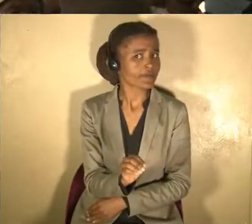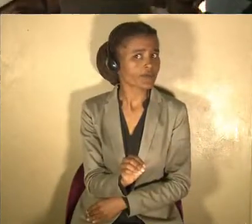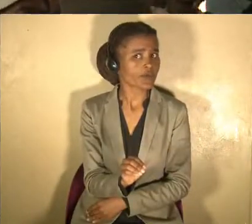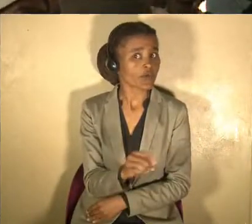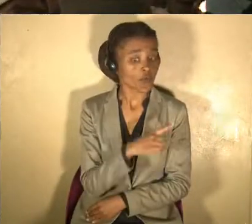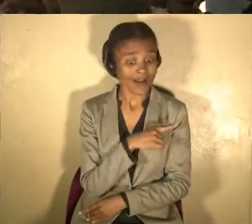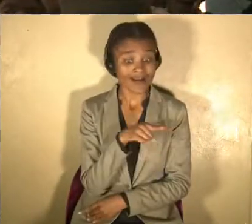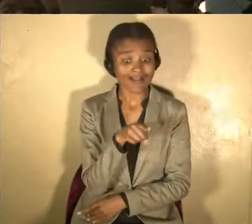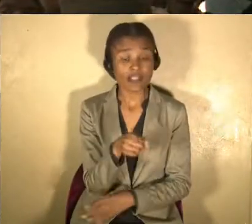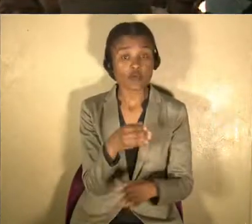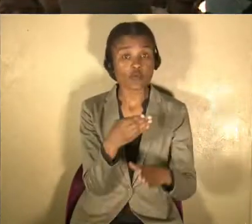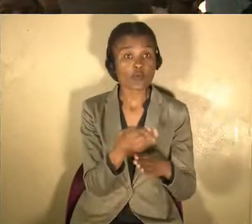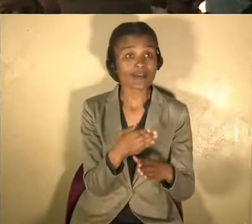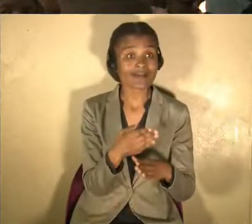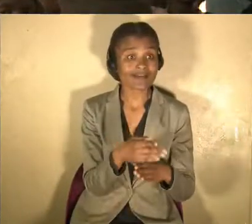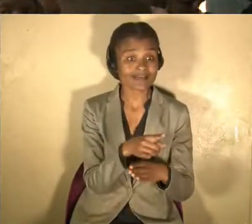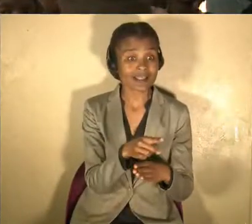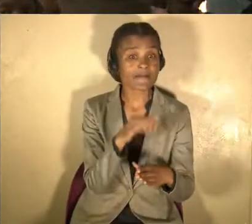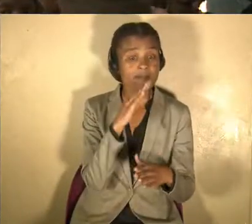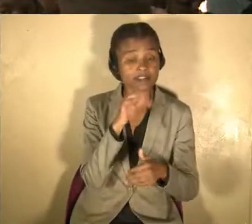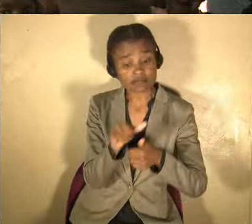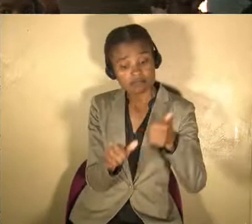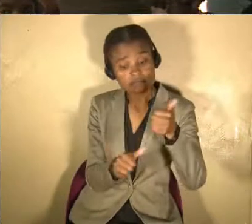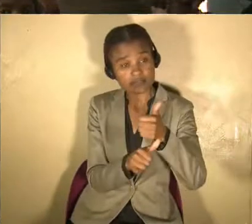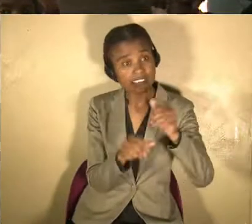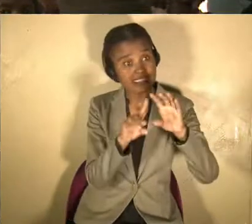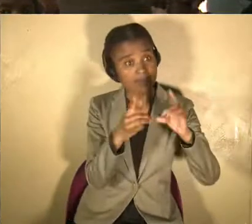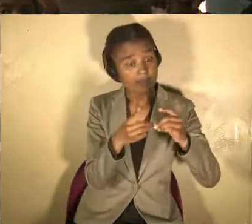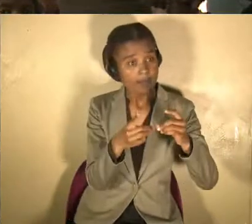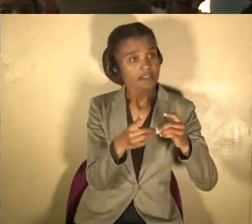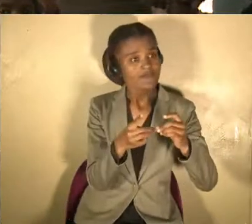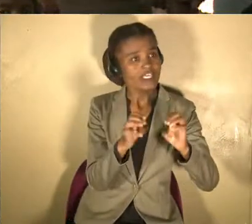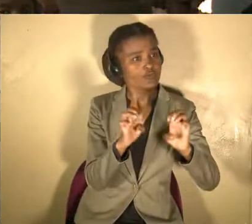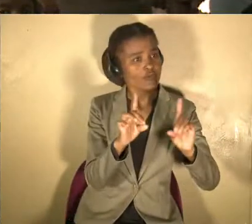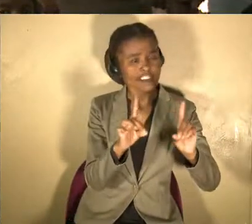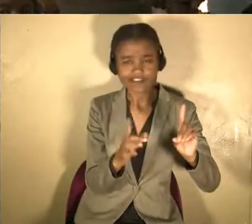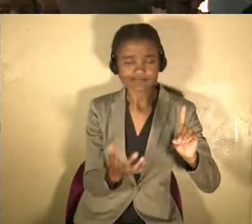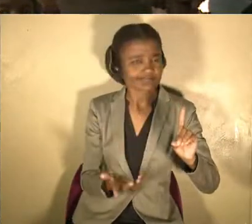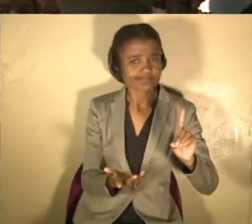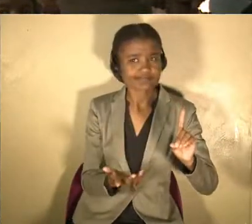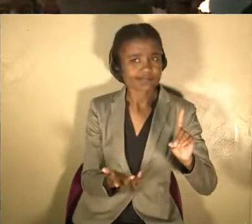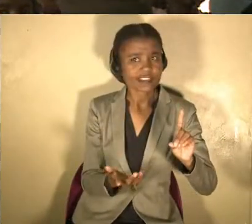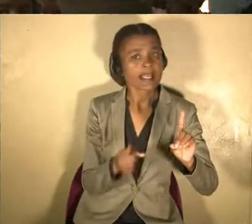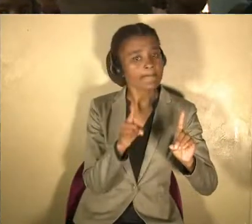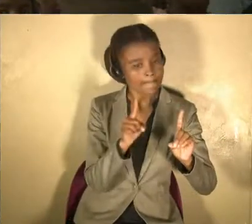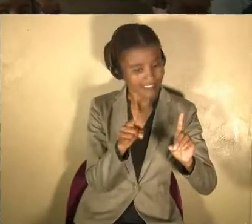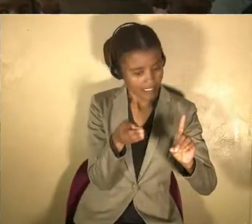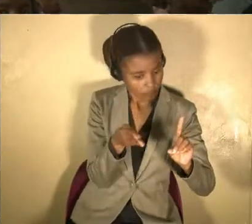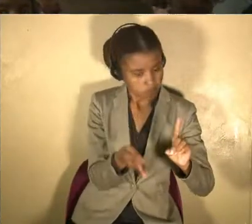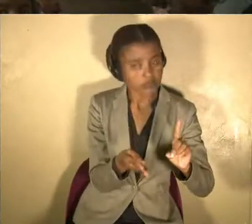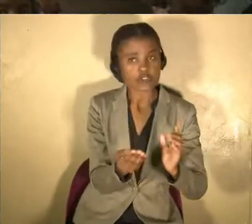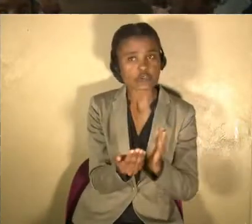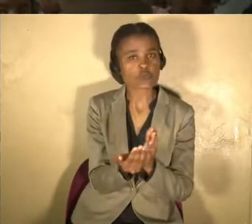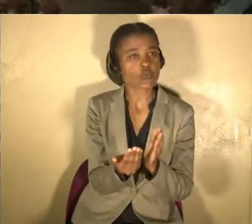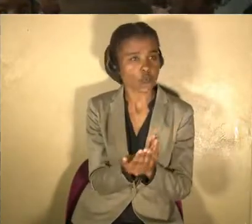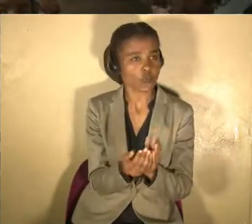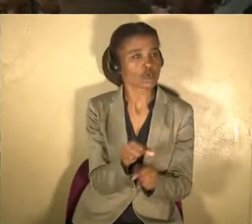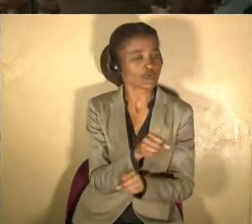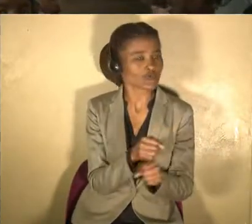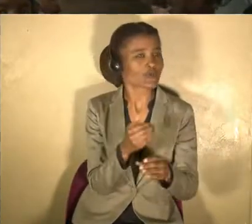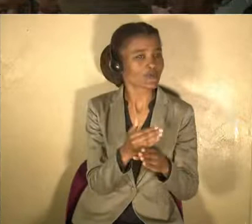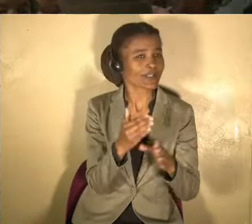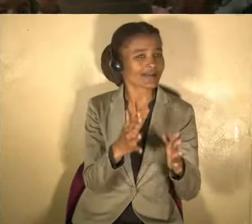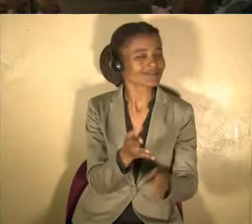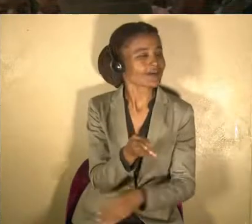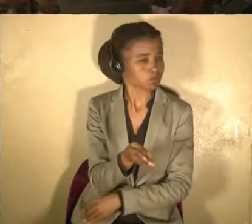of Education. You know, so we can't say they're school social workers, but we do have social workers rendering services